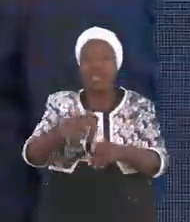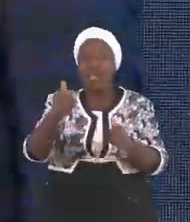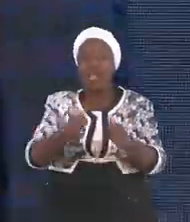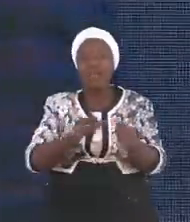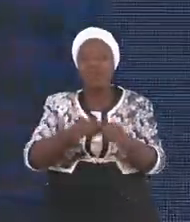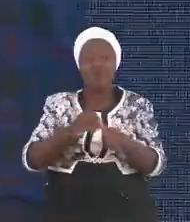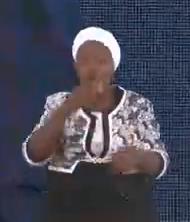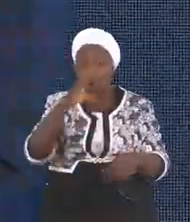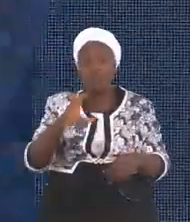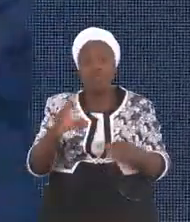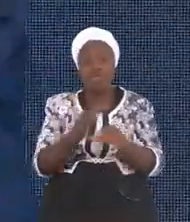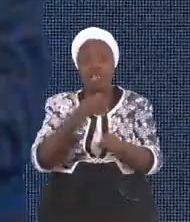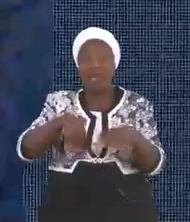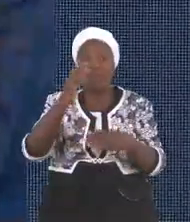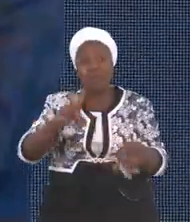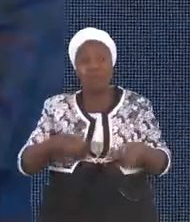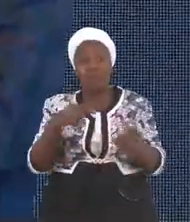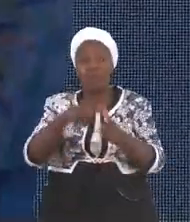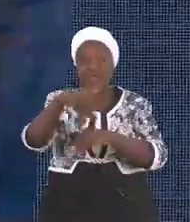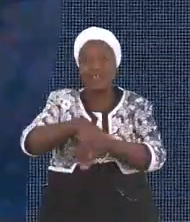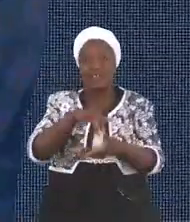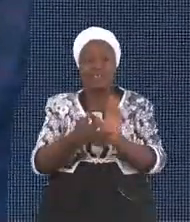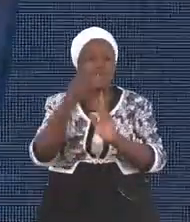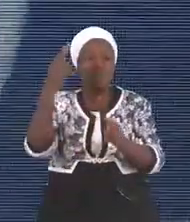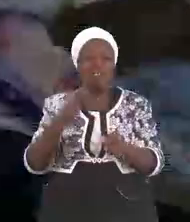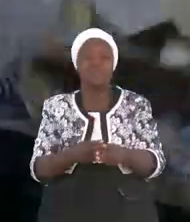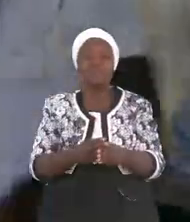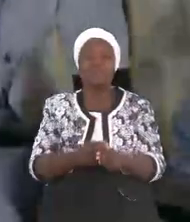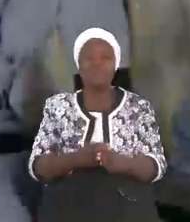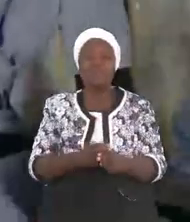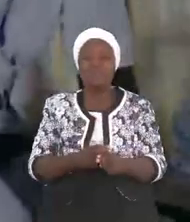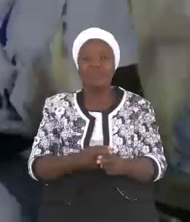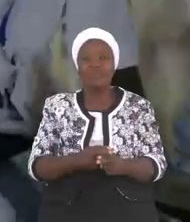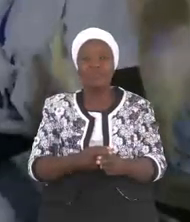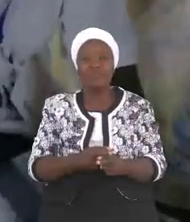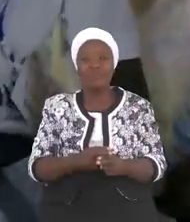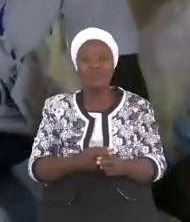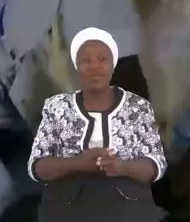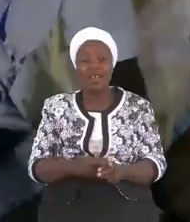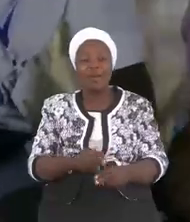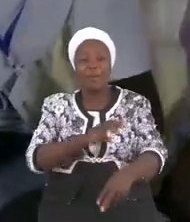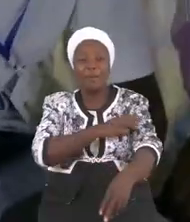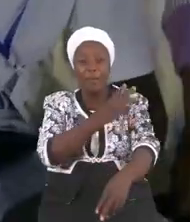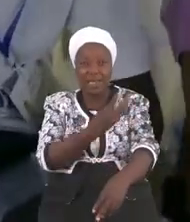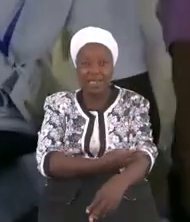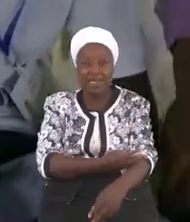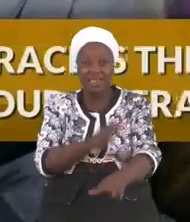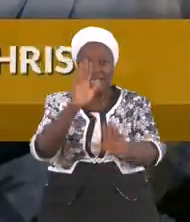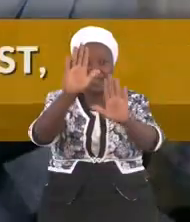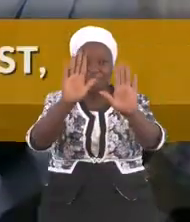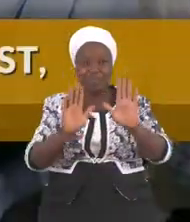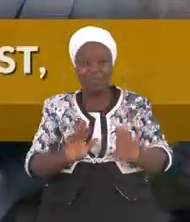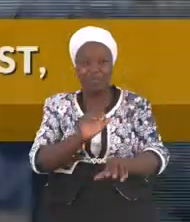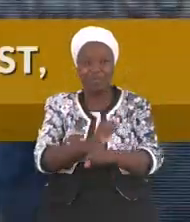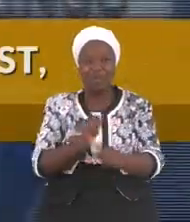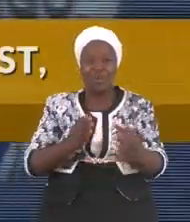of your life tonight, in Jesus' name. Mighty miracles through